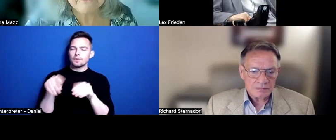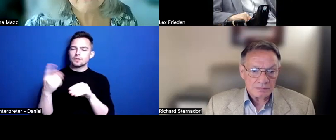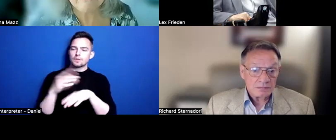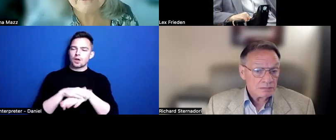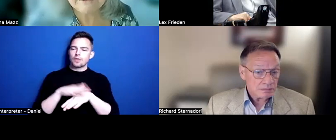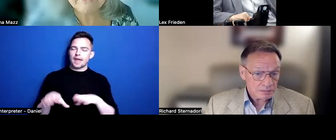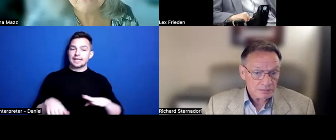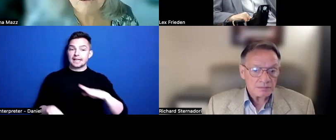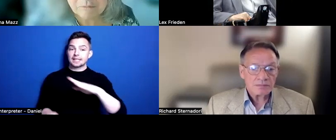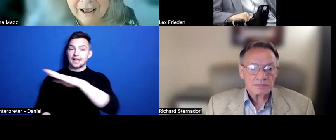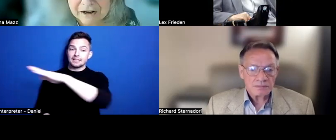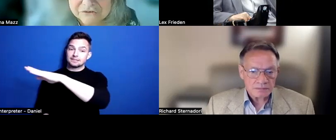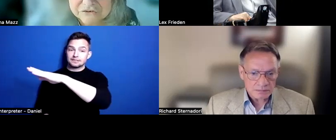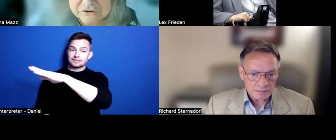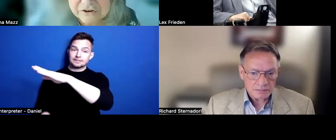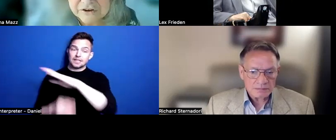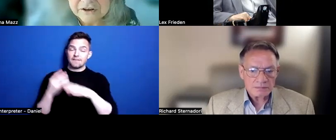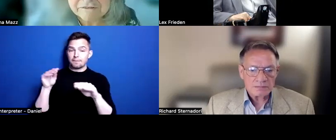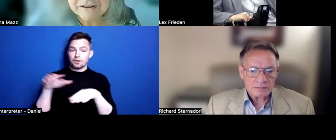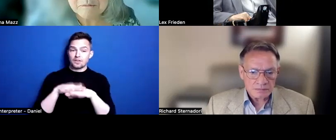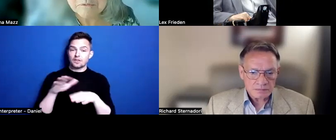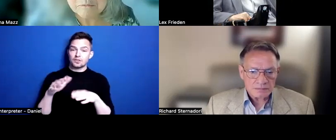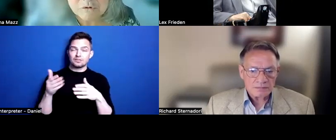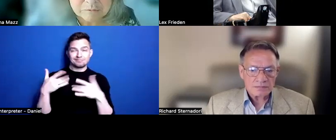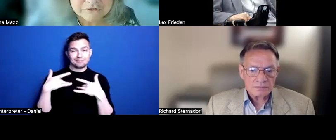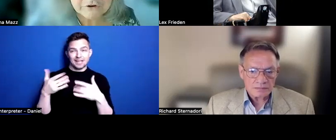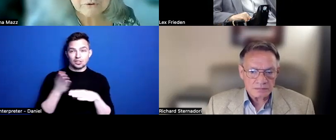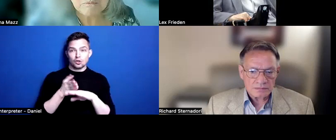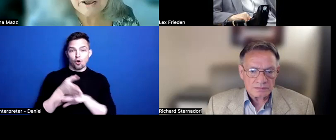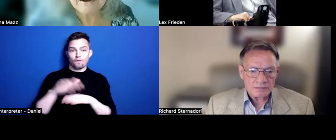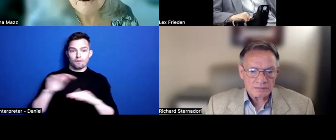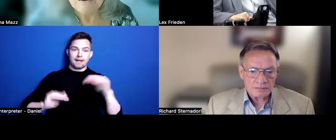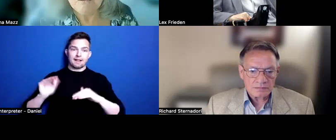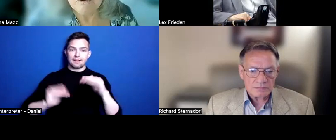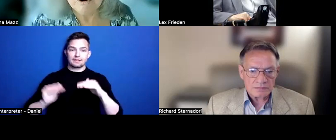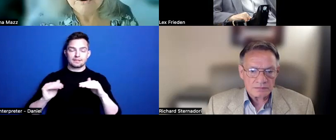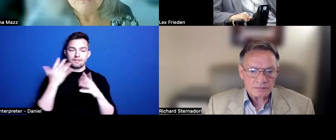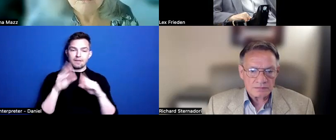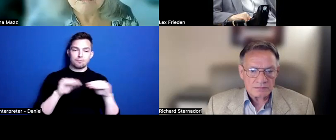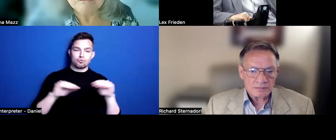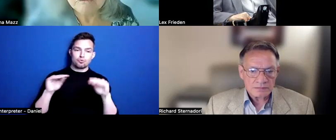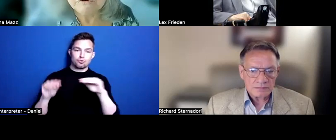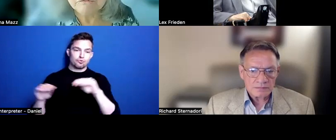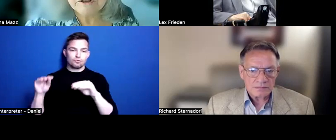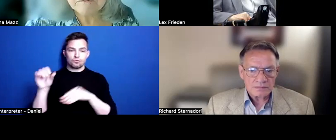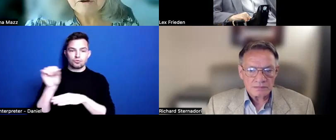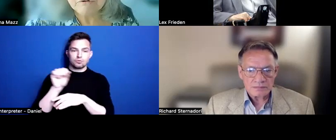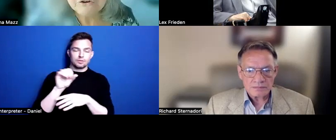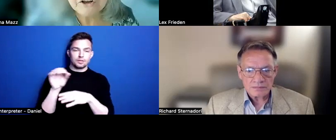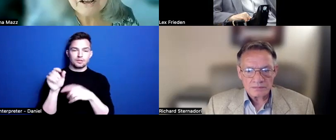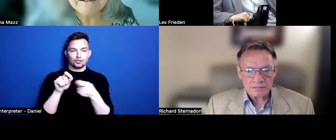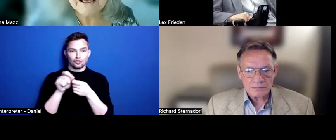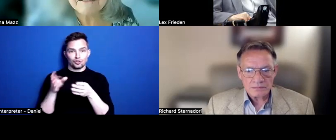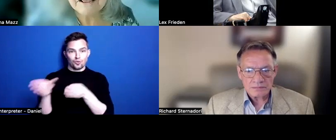incline, they're likely to overbalance if they move a particular way, or to